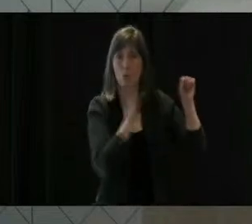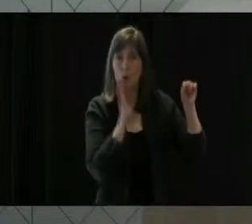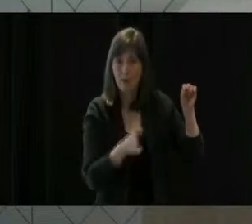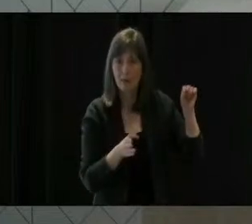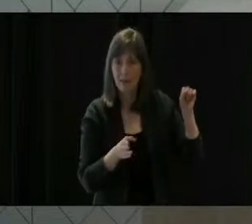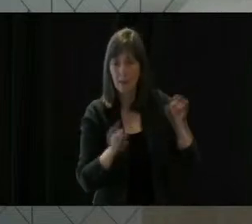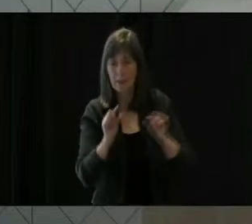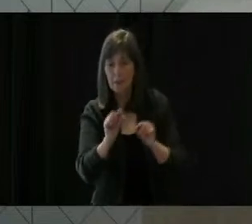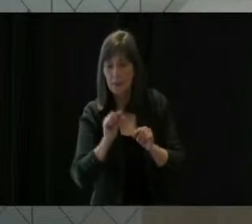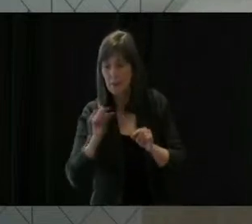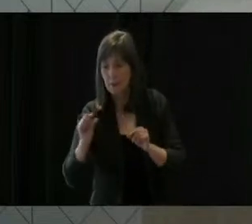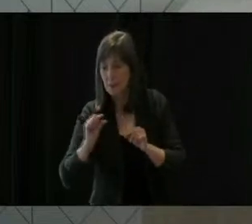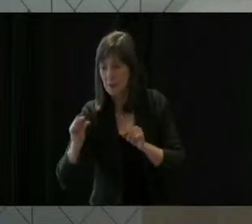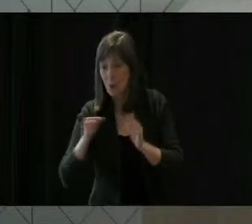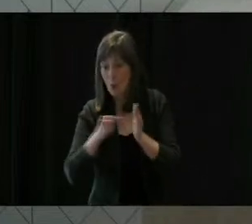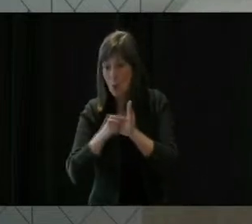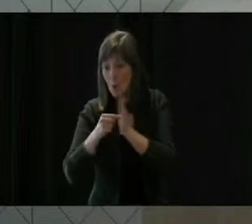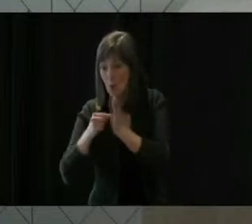know,